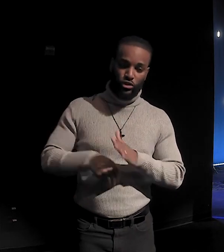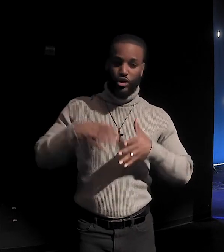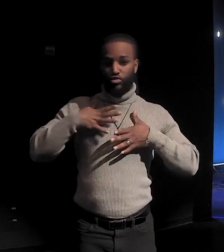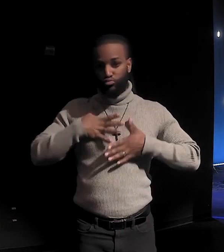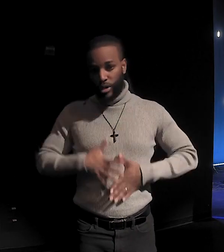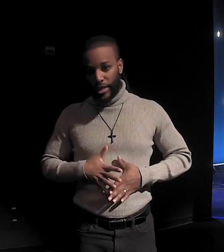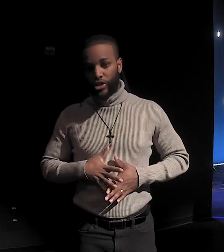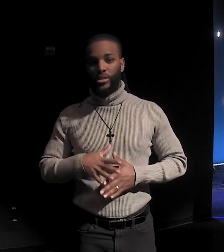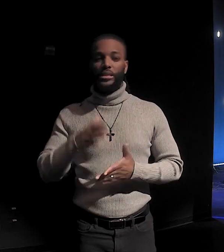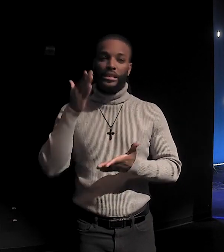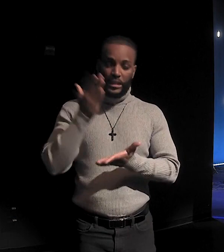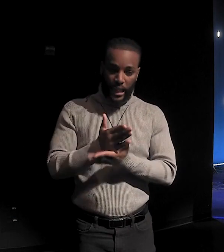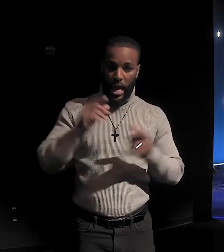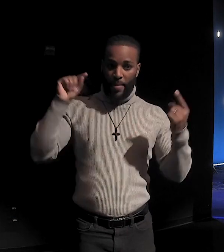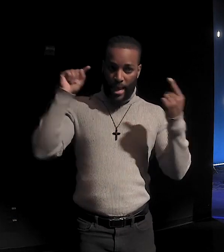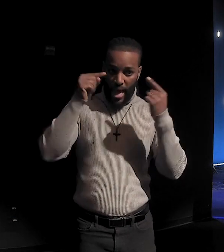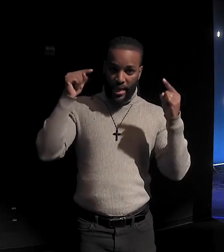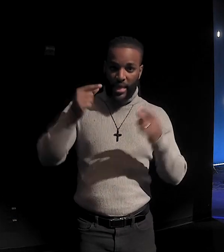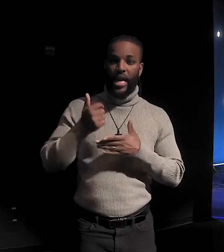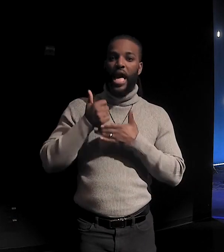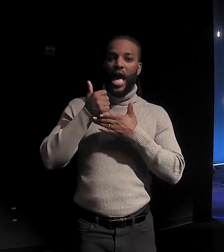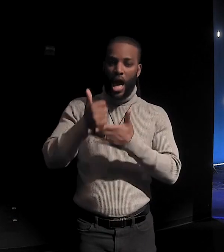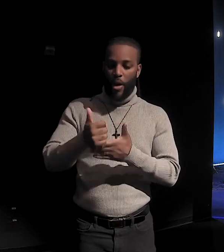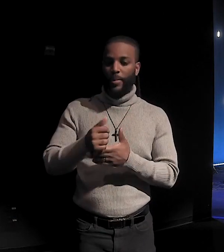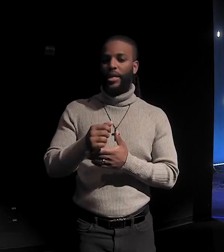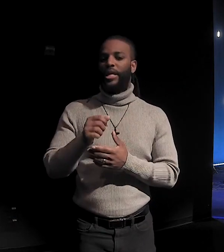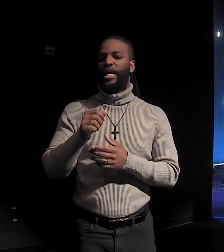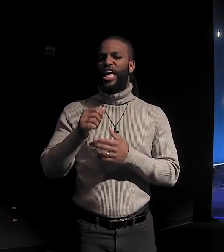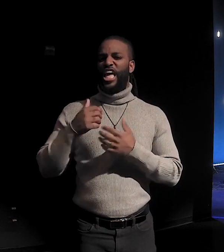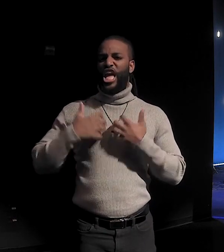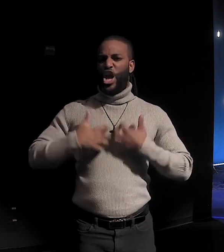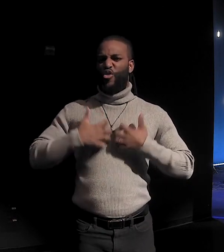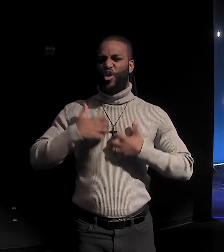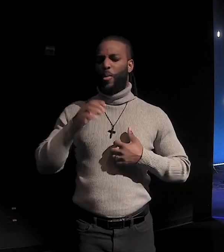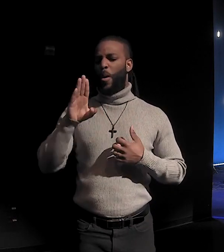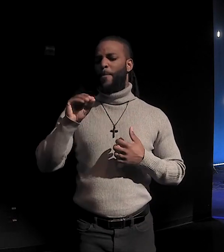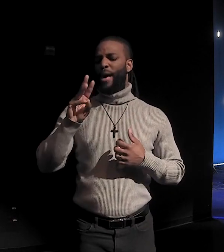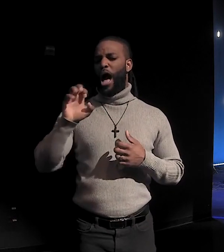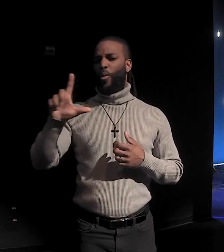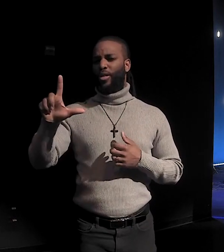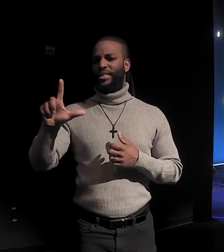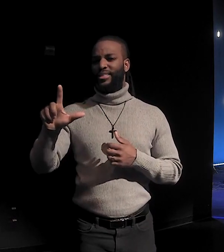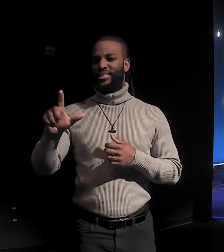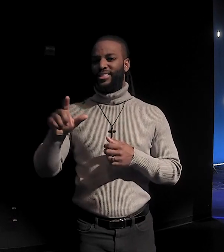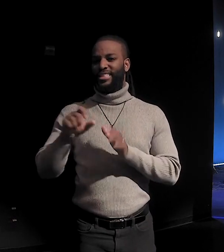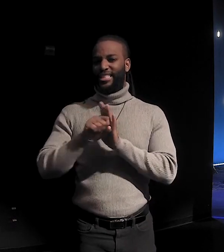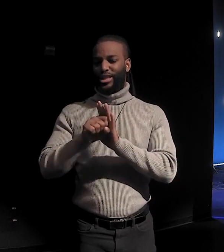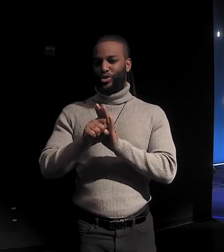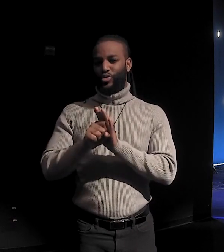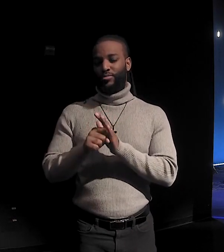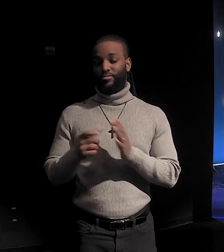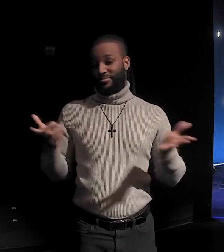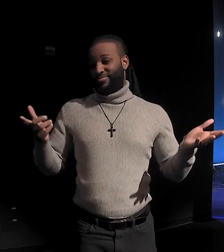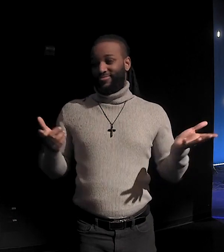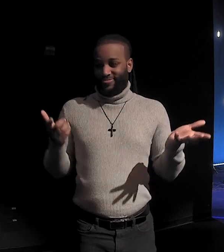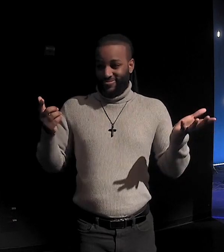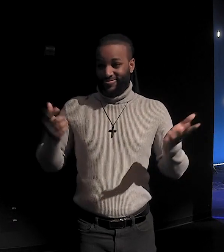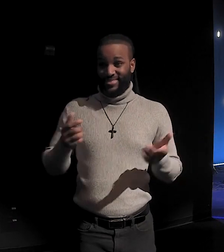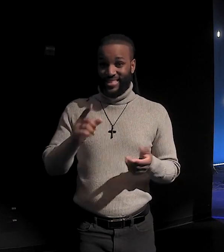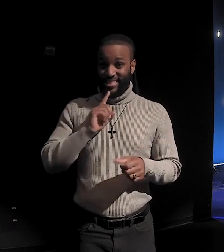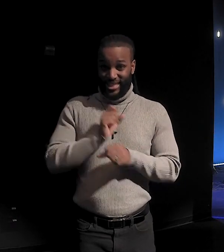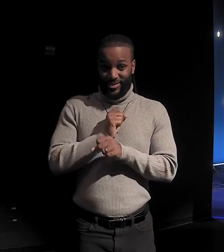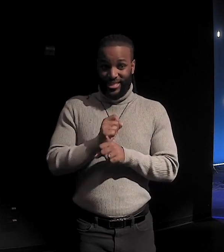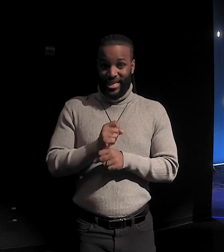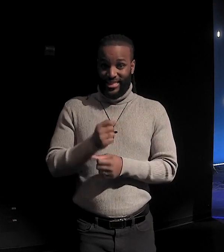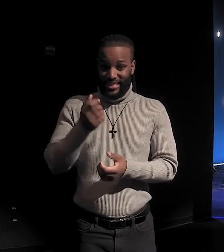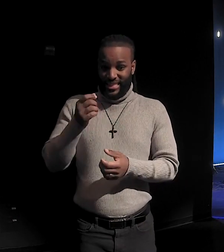chronic fatigue, stop headaches, and help irritable bowel syndrome. That's all I need to hear right there, that last one. I'm in.